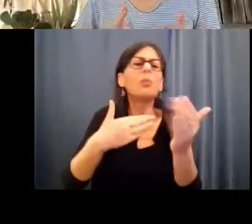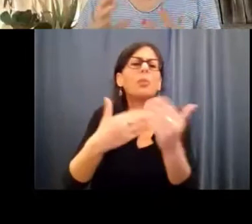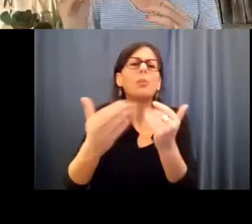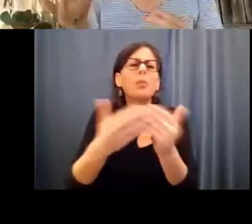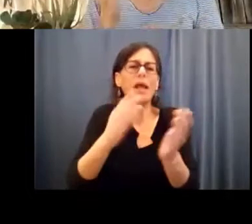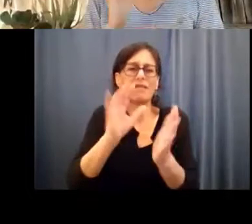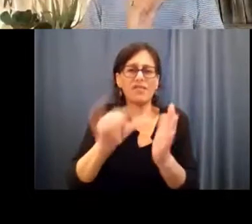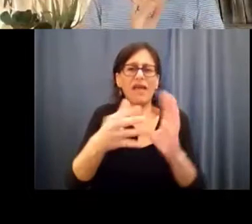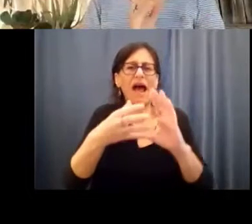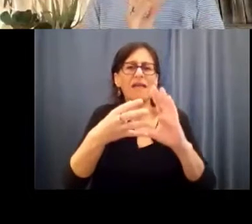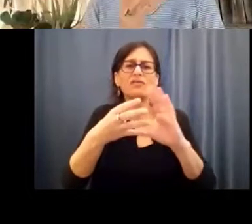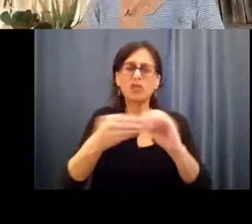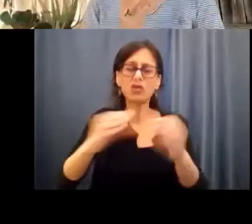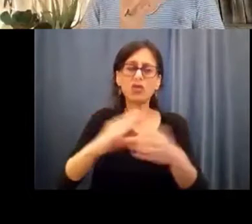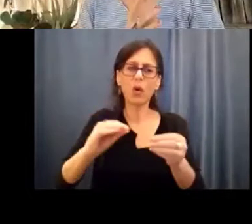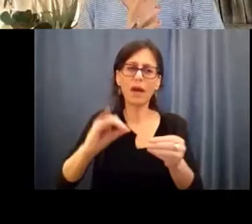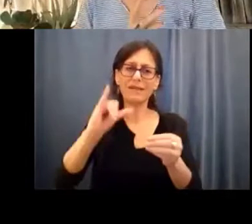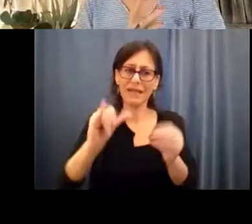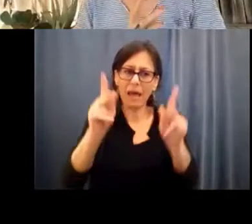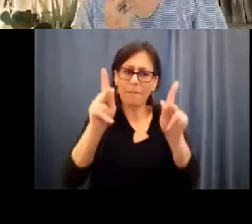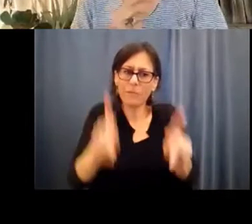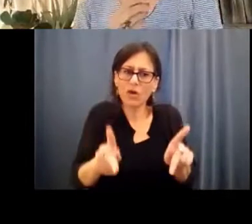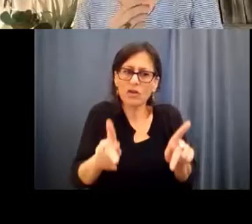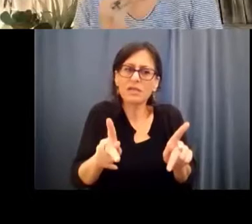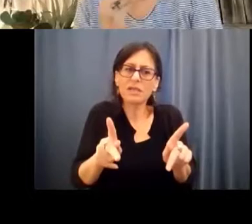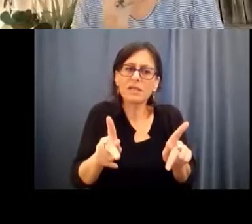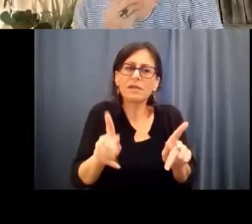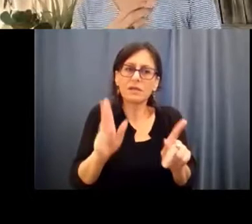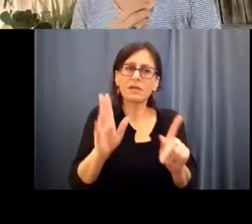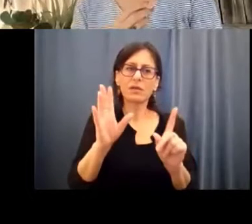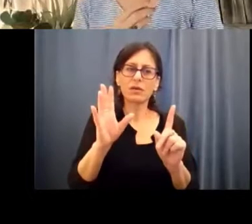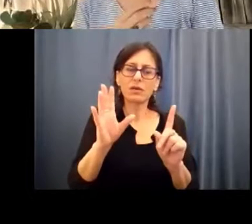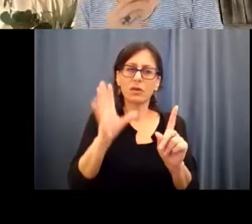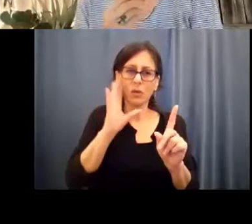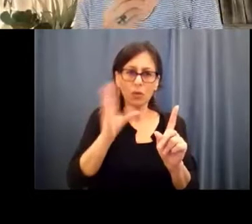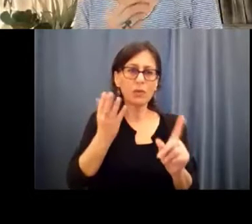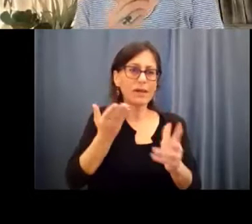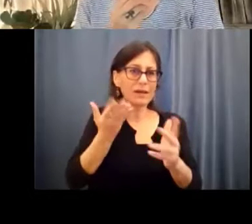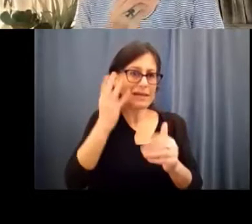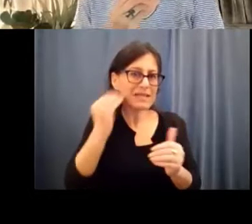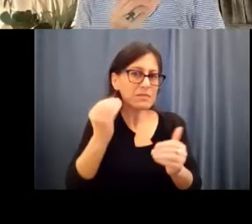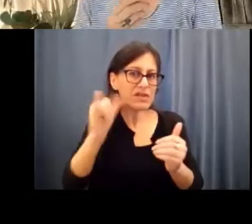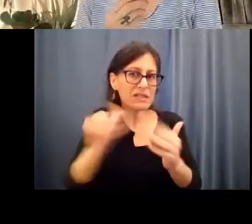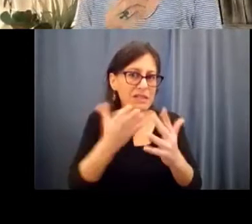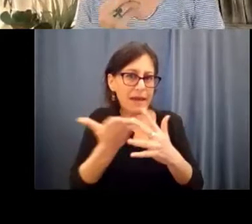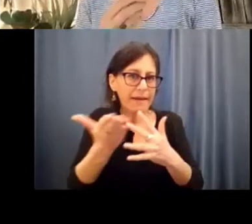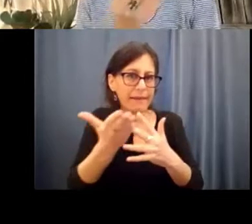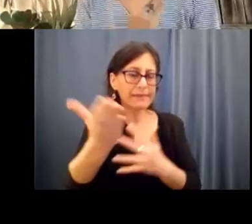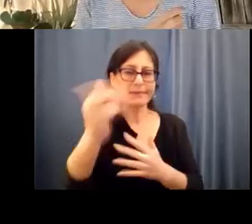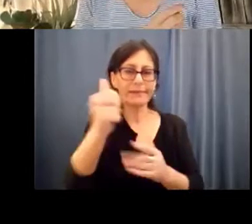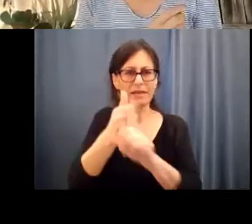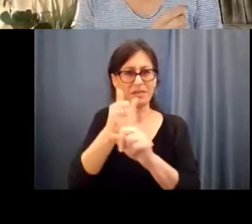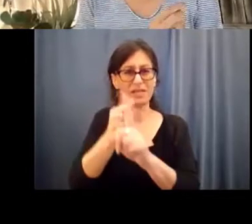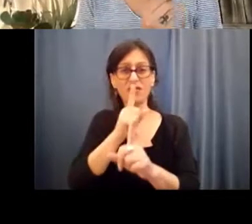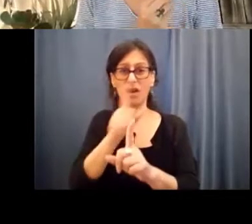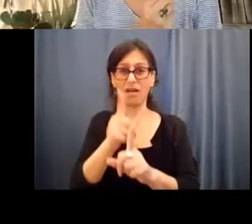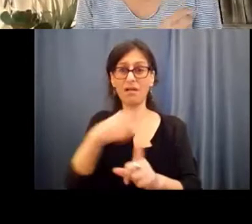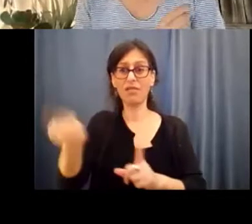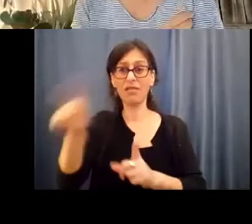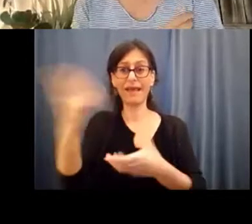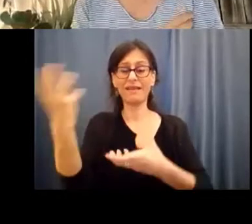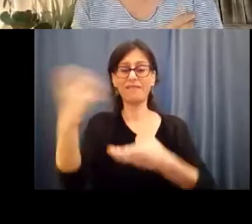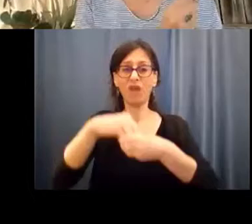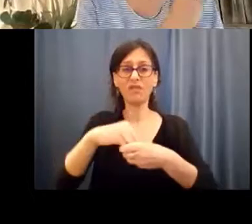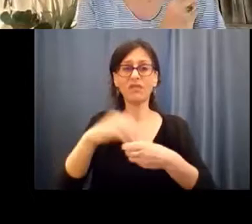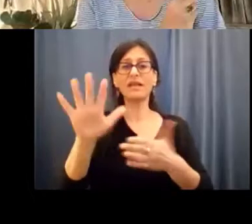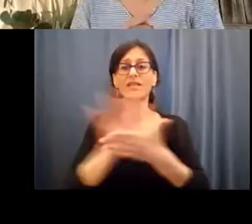matter what story it is, like, is a person who actually is going through, who has had that experience and is going through that experience, are they a part of the